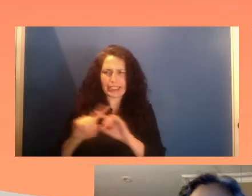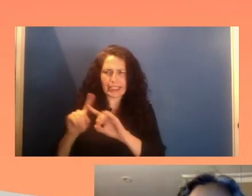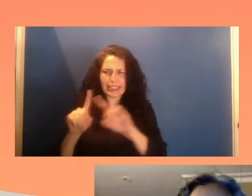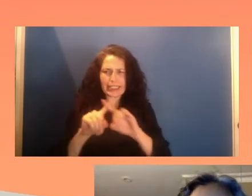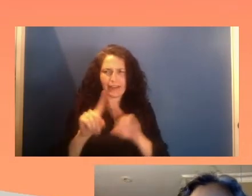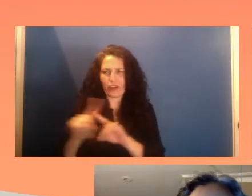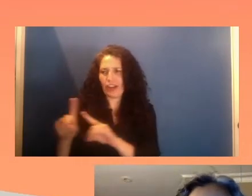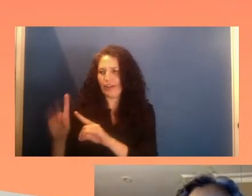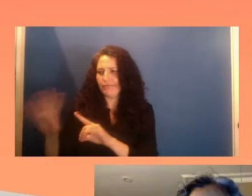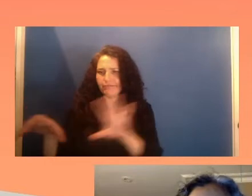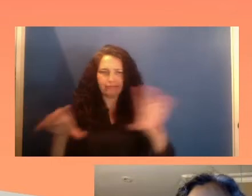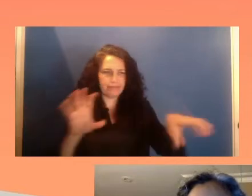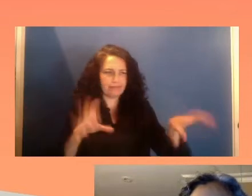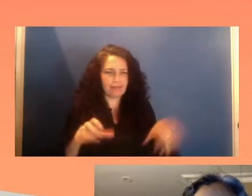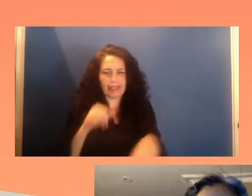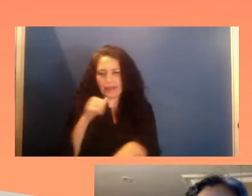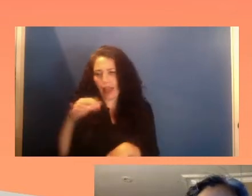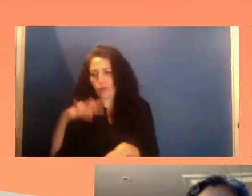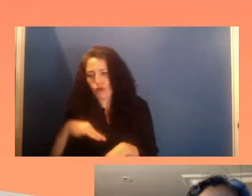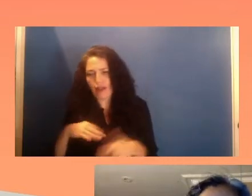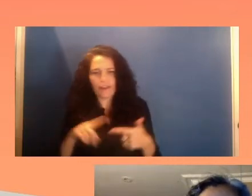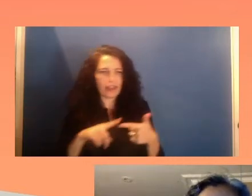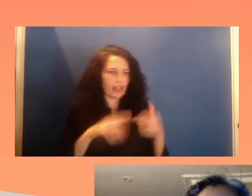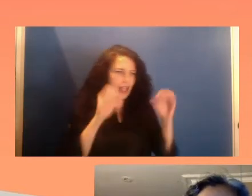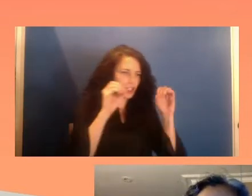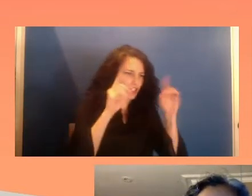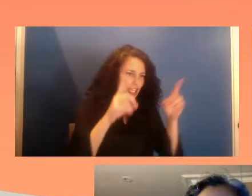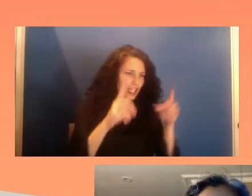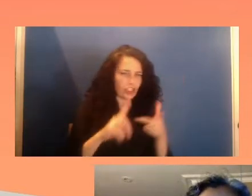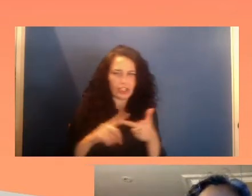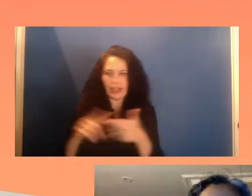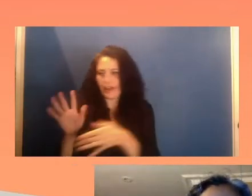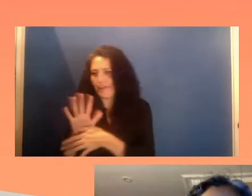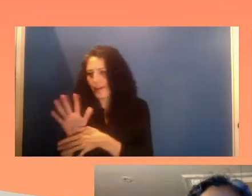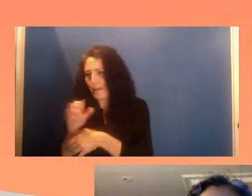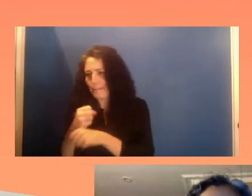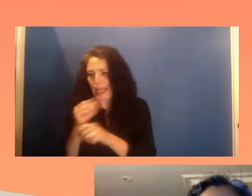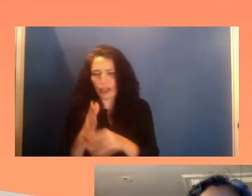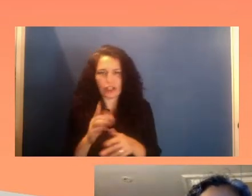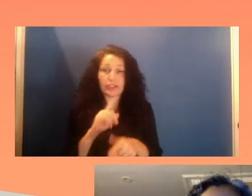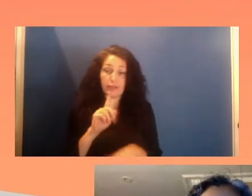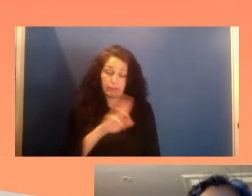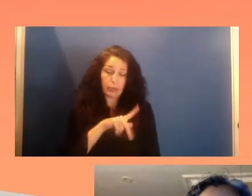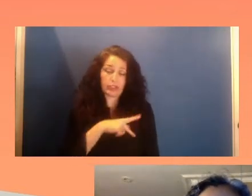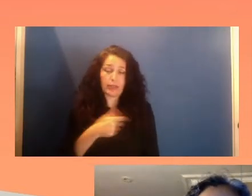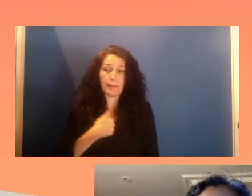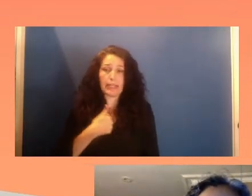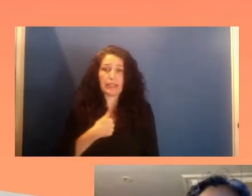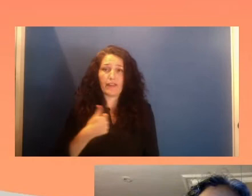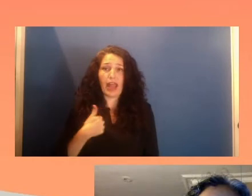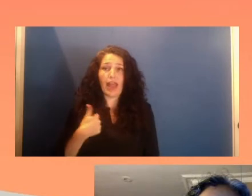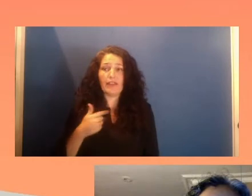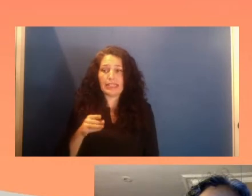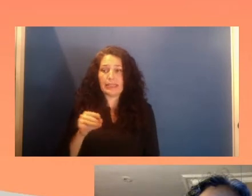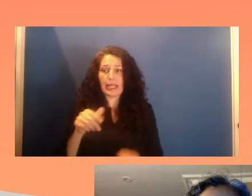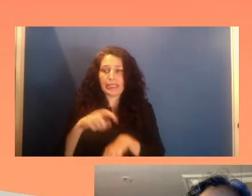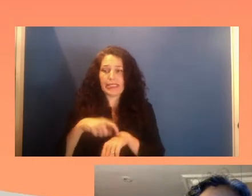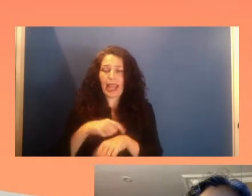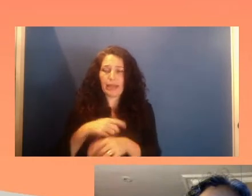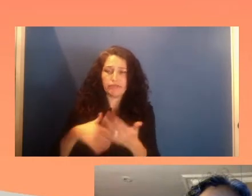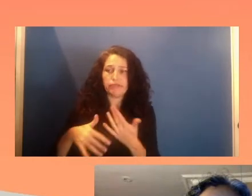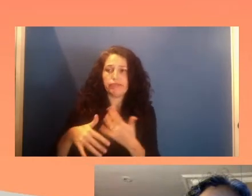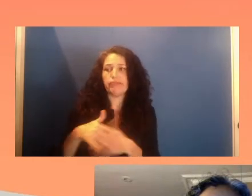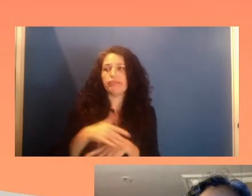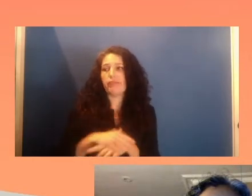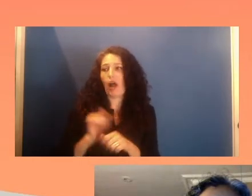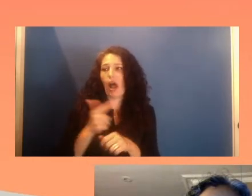nonprofit sector, the educational sector, as filmmakers. And for me personally, I have spent time sort of in